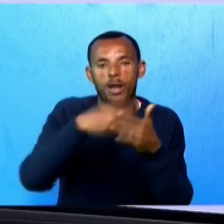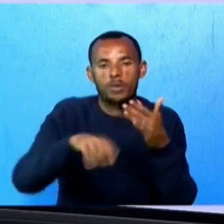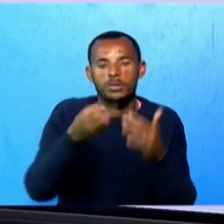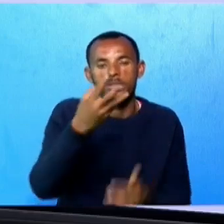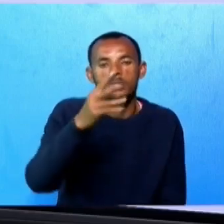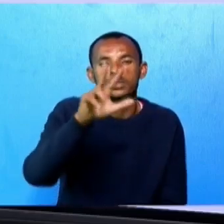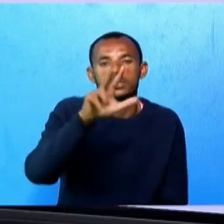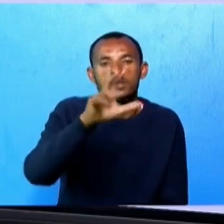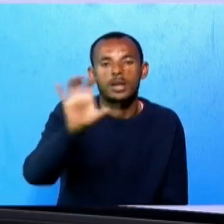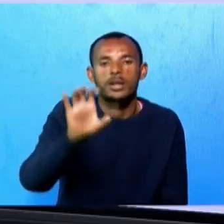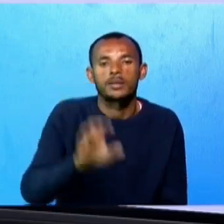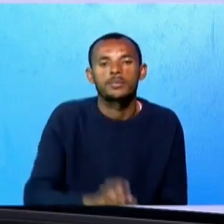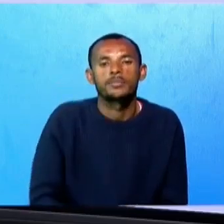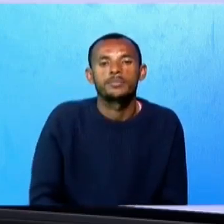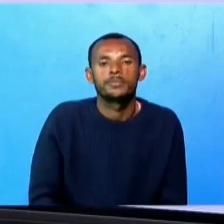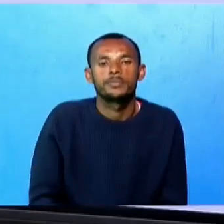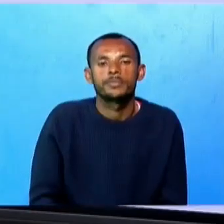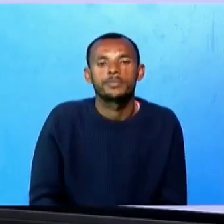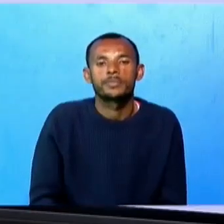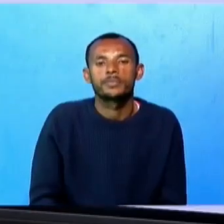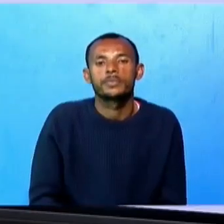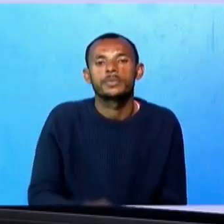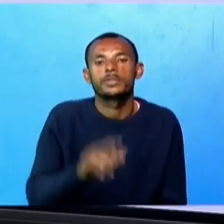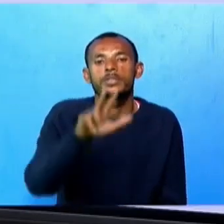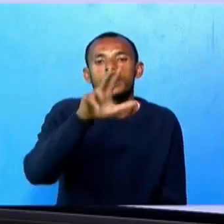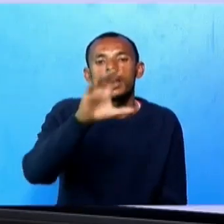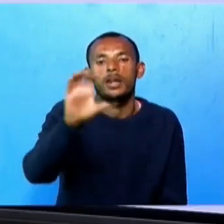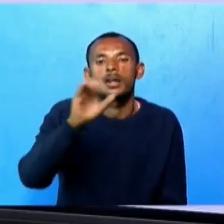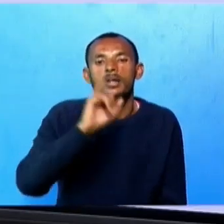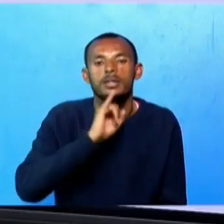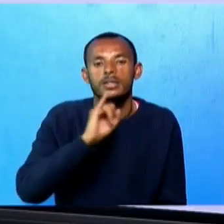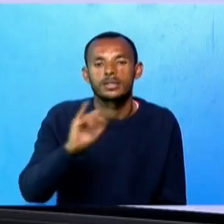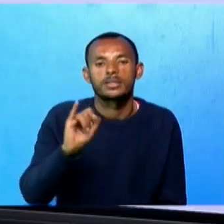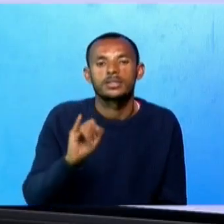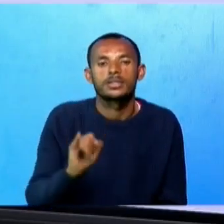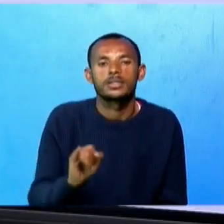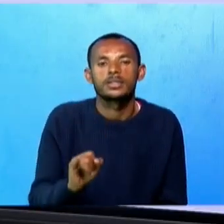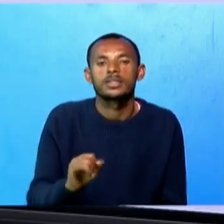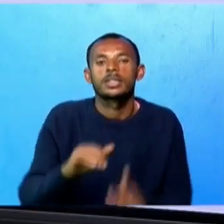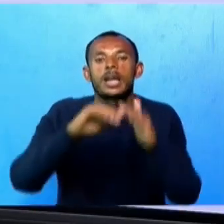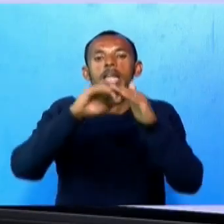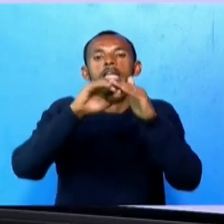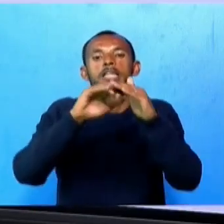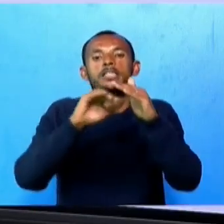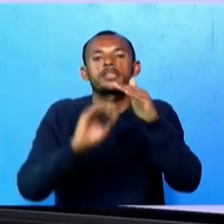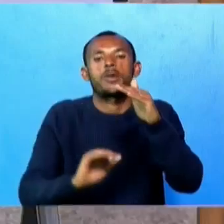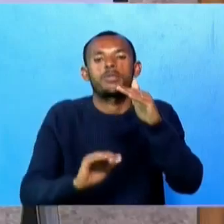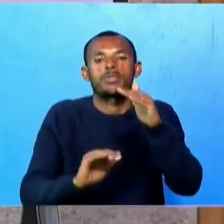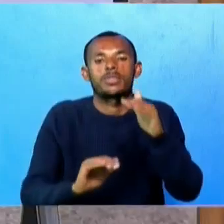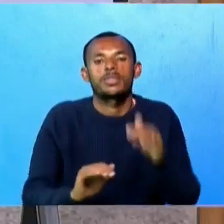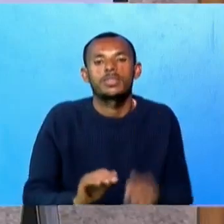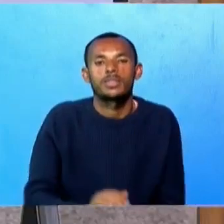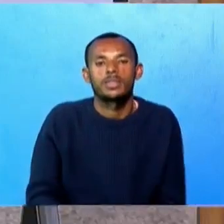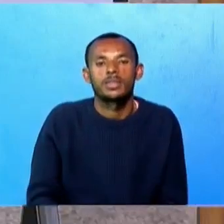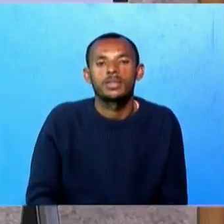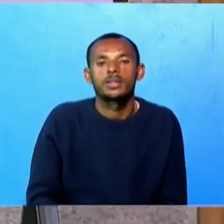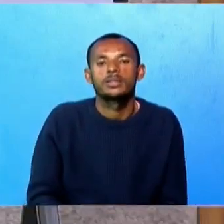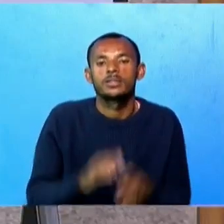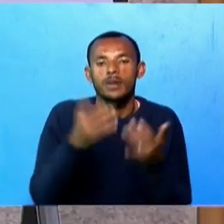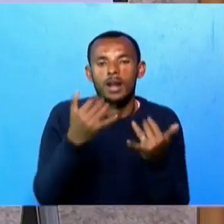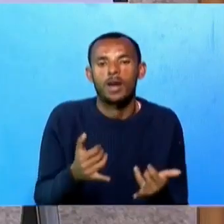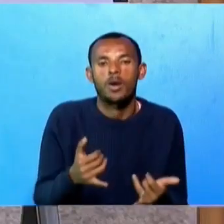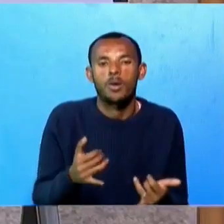gives us 300. Now, this 300 is the discount. Okay, so now